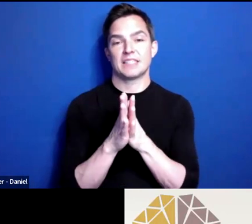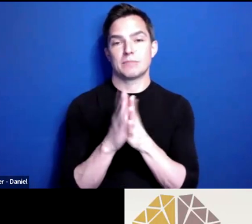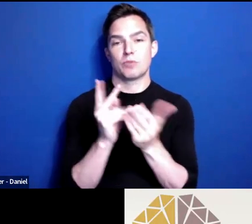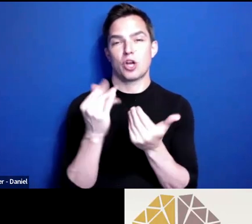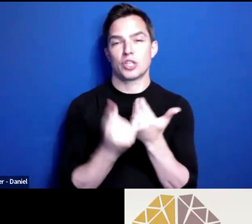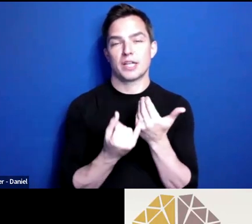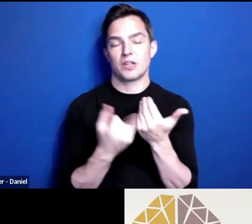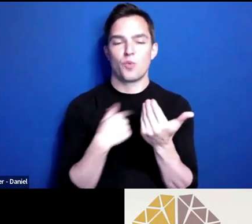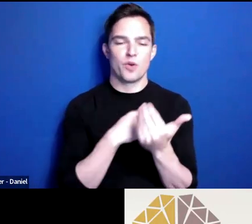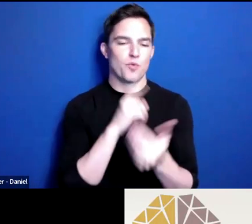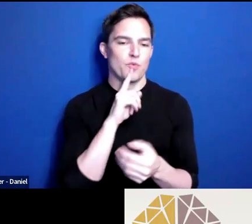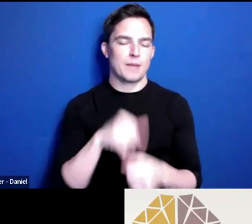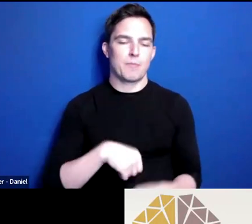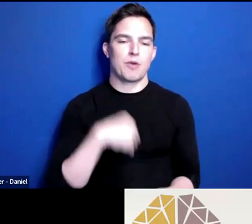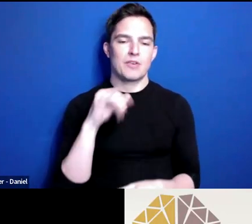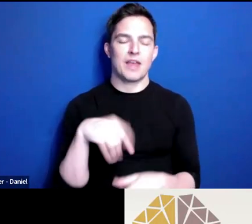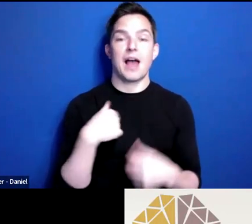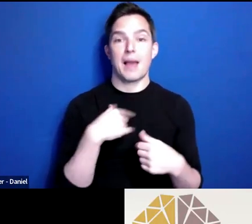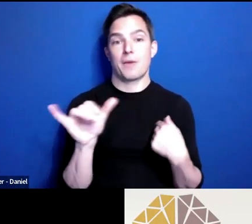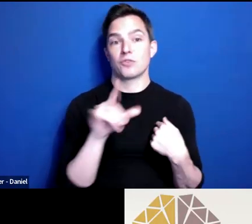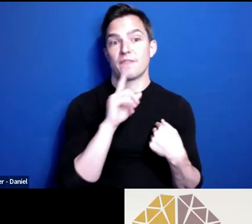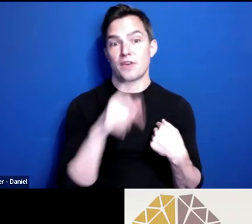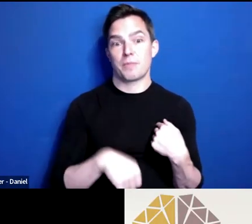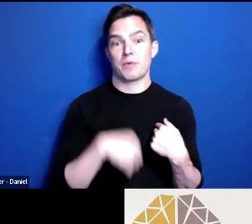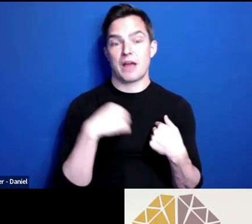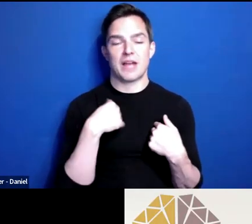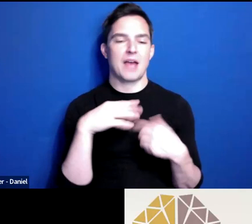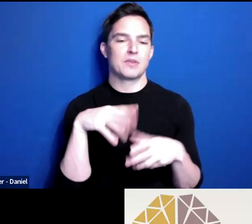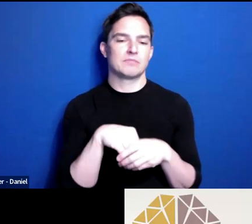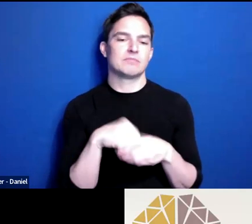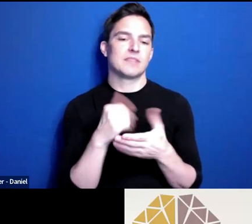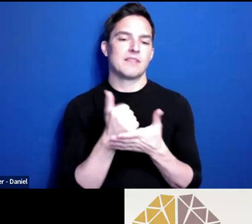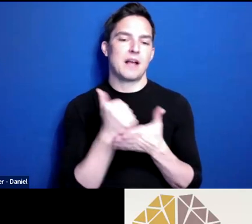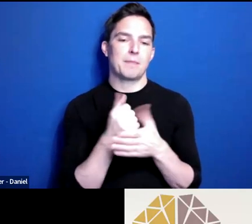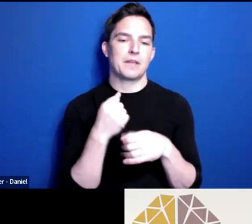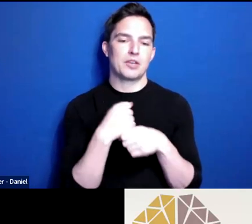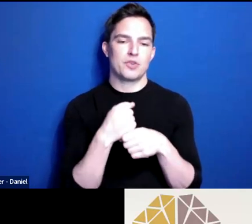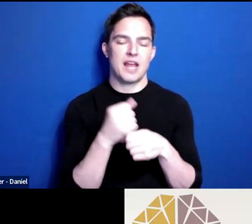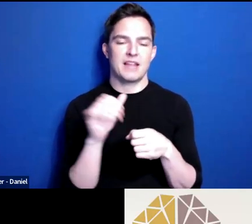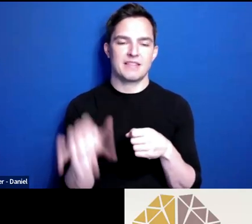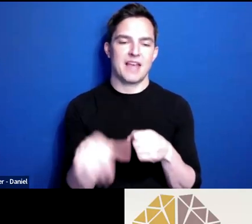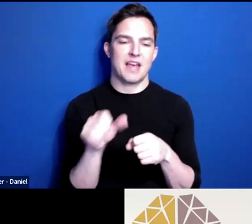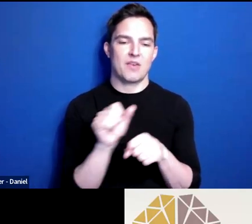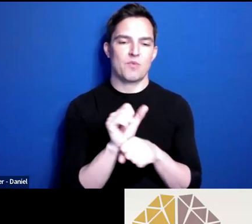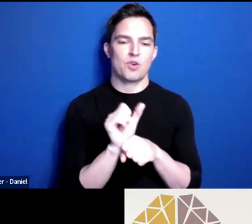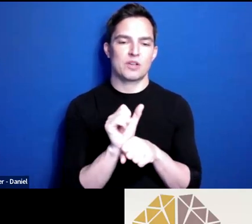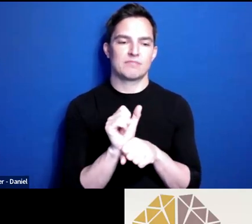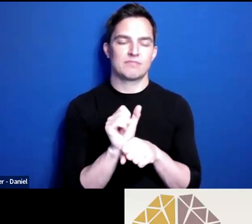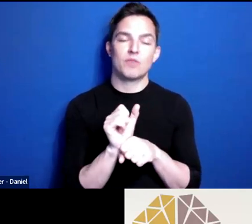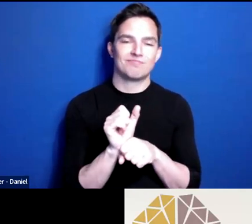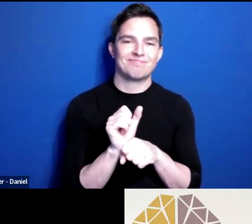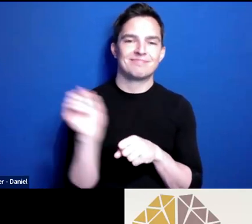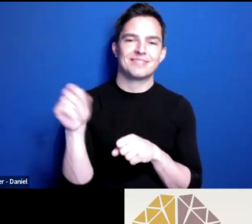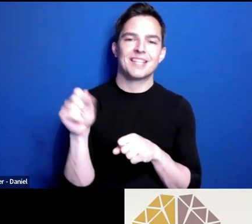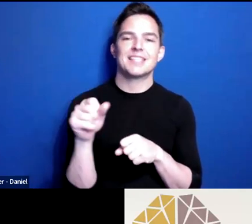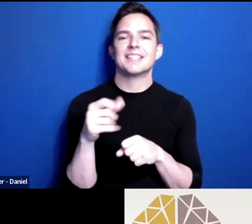really proud of that. I'm also proud because I was a part of helping create that work. And so, yes,